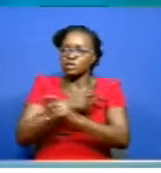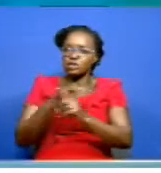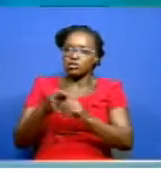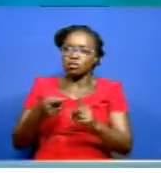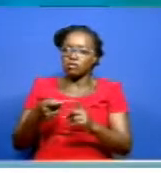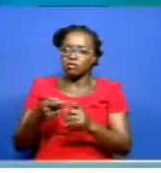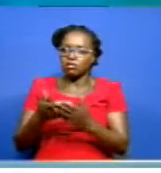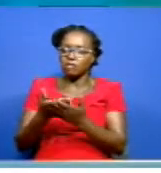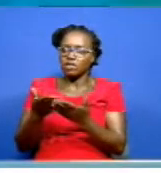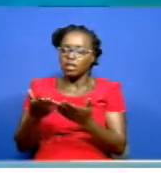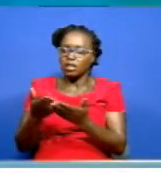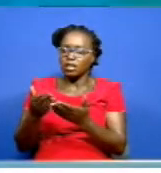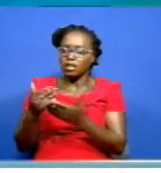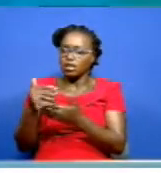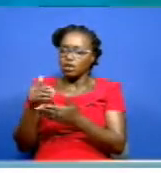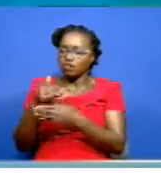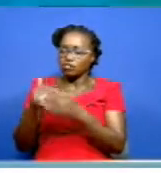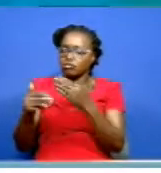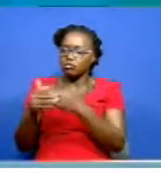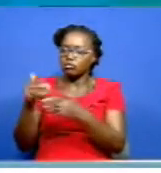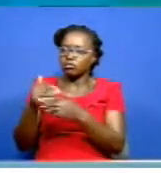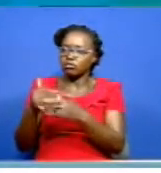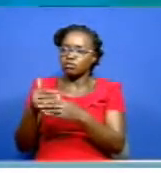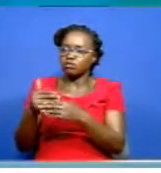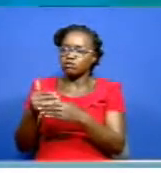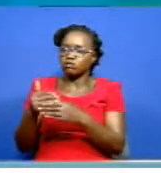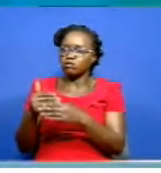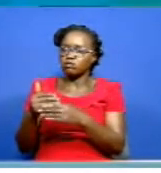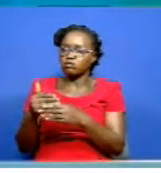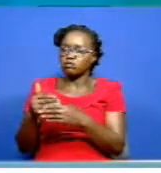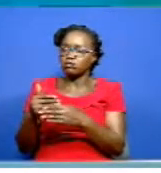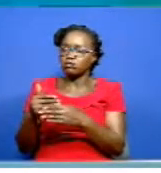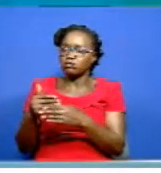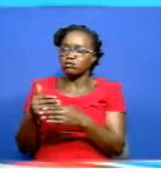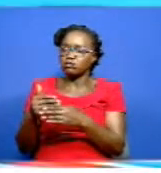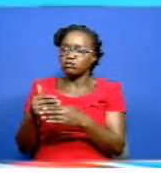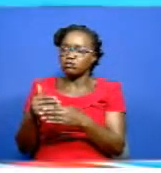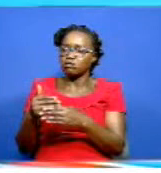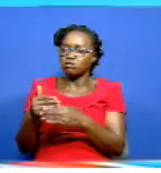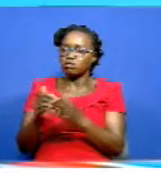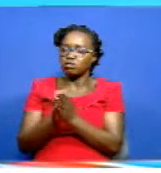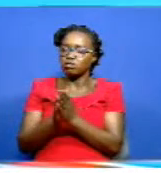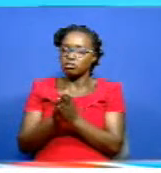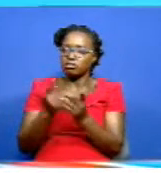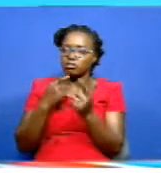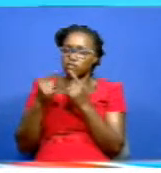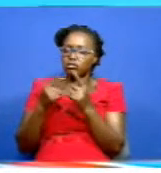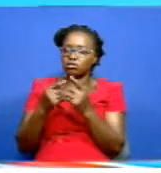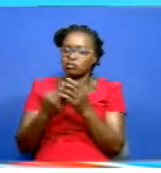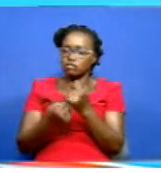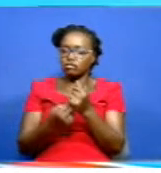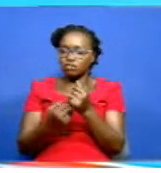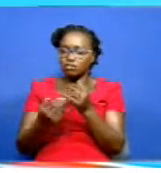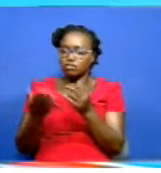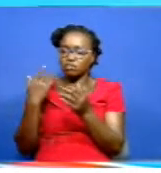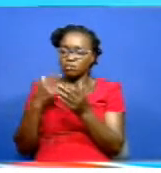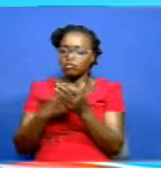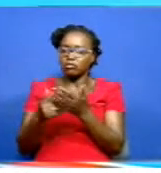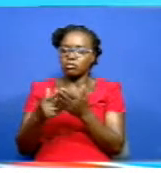COVAX facility, which is the one we're getting it through. And talking of partners, last week India did